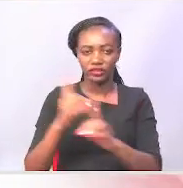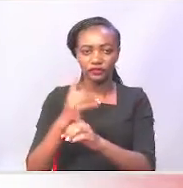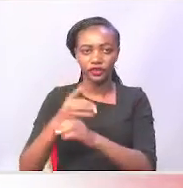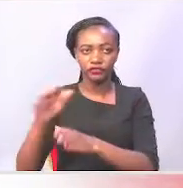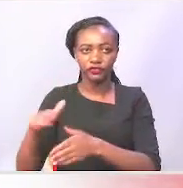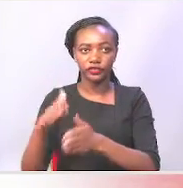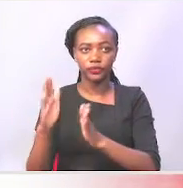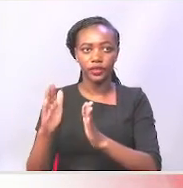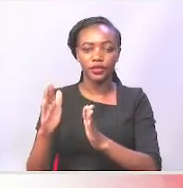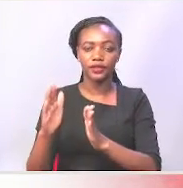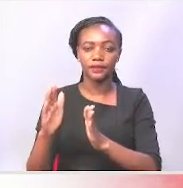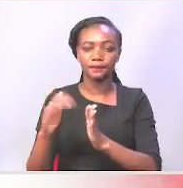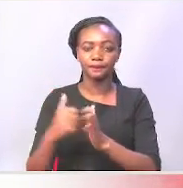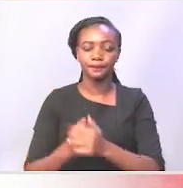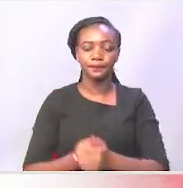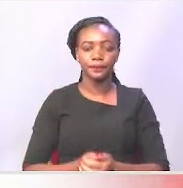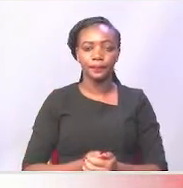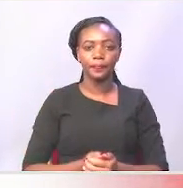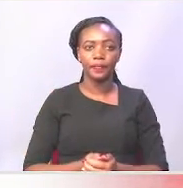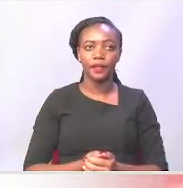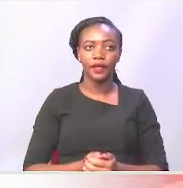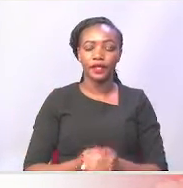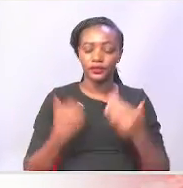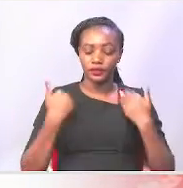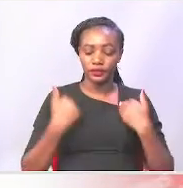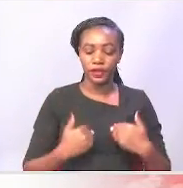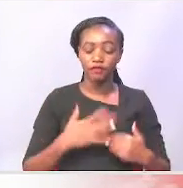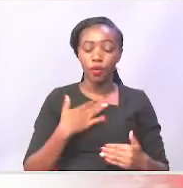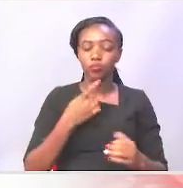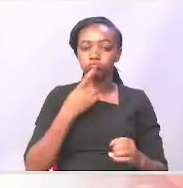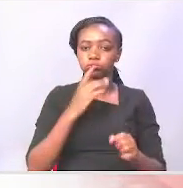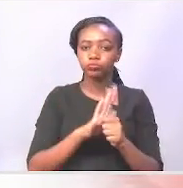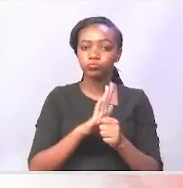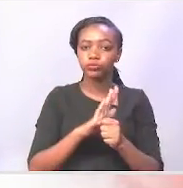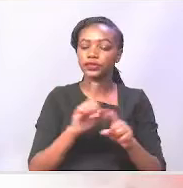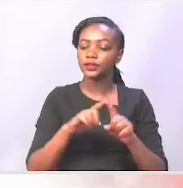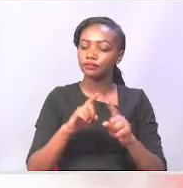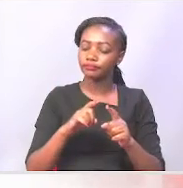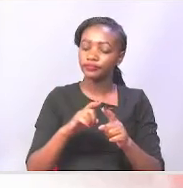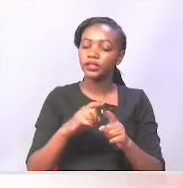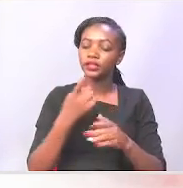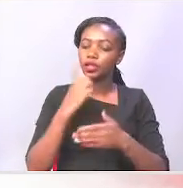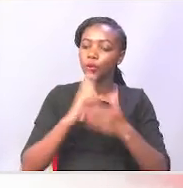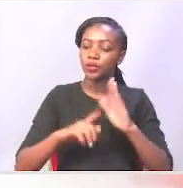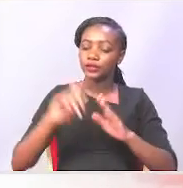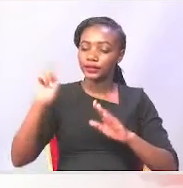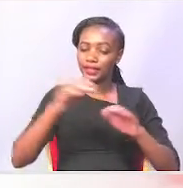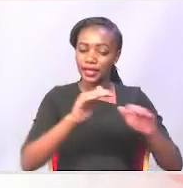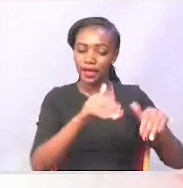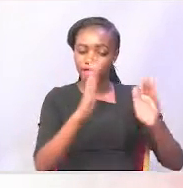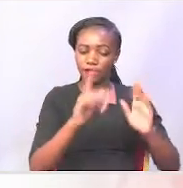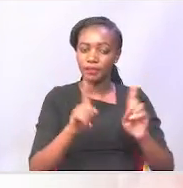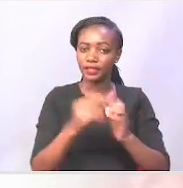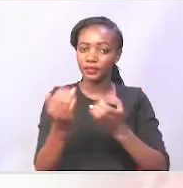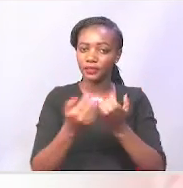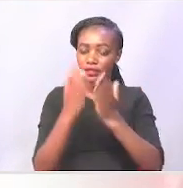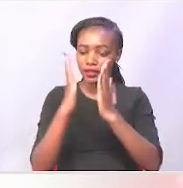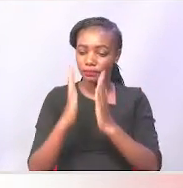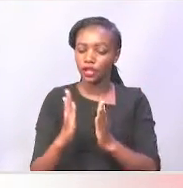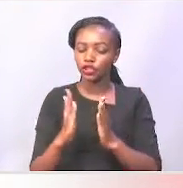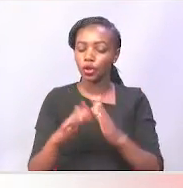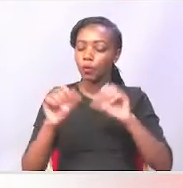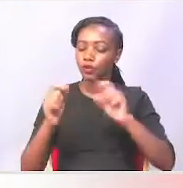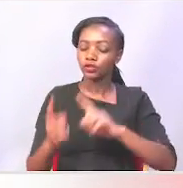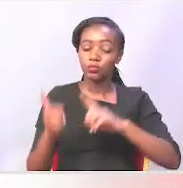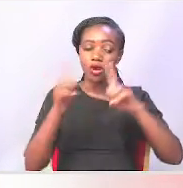As Kenya's ambassador to Oman, I want to assure Kenya farmers and traders that you can count on the full